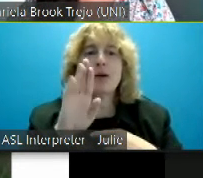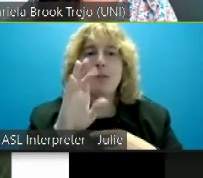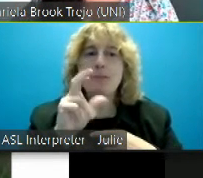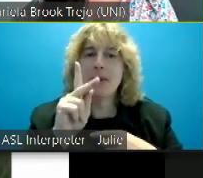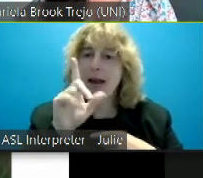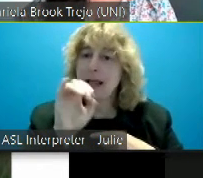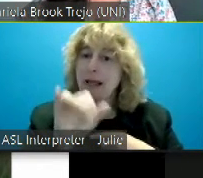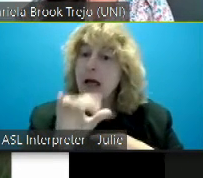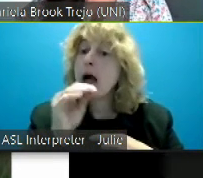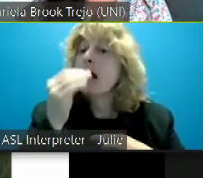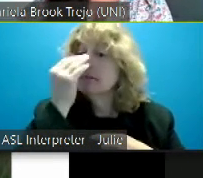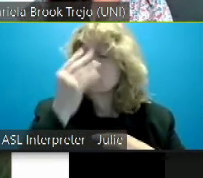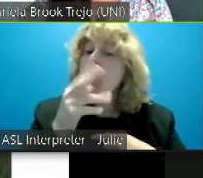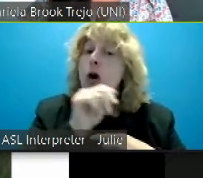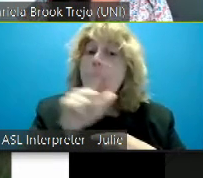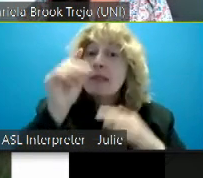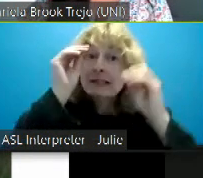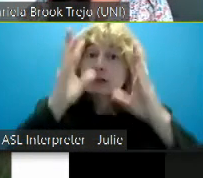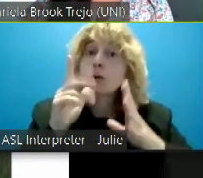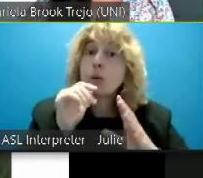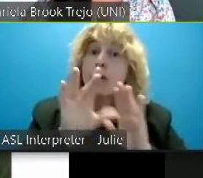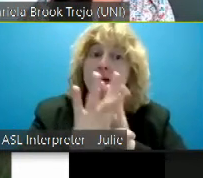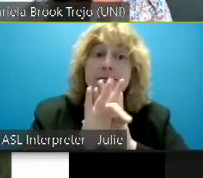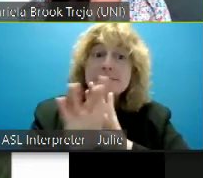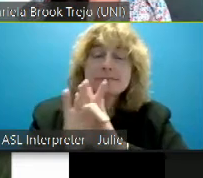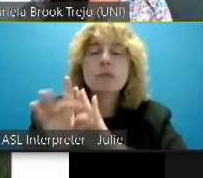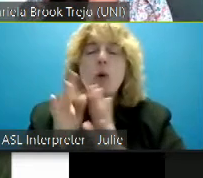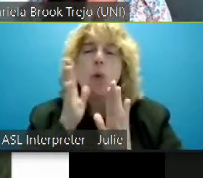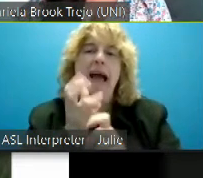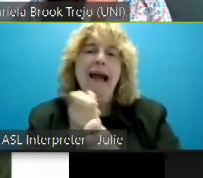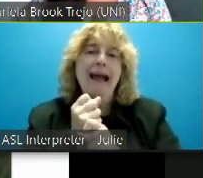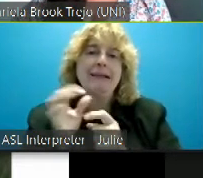been nominated will receive a little token of gratitude from us.